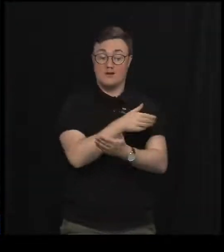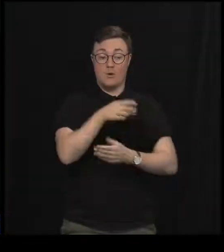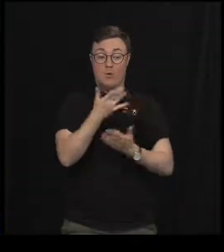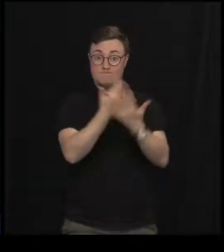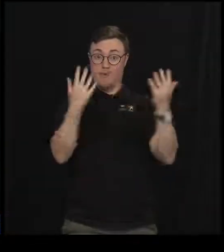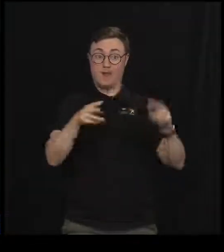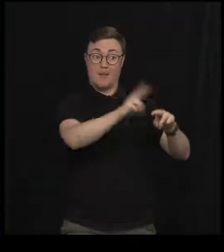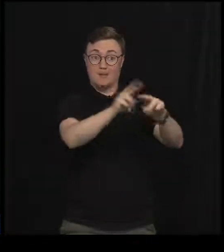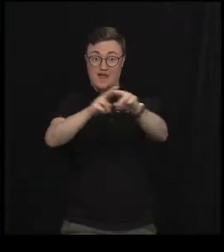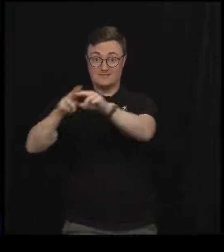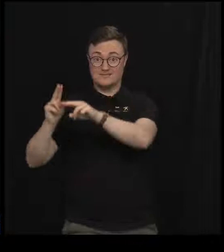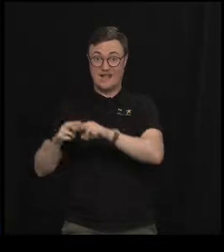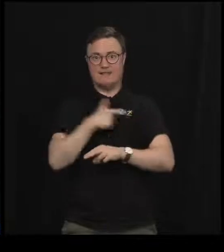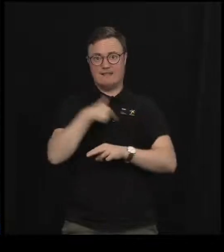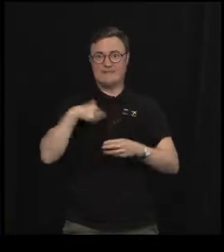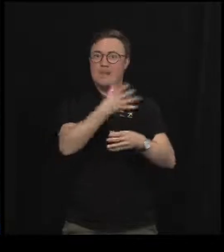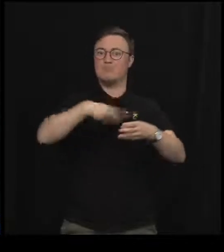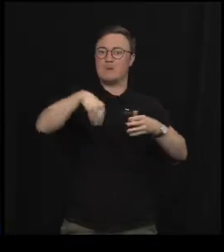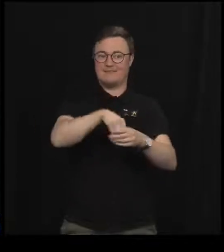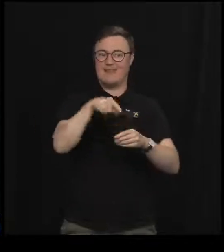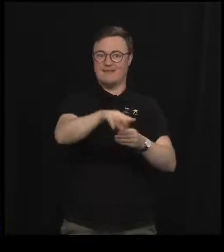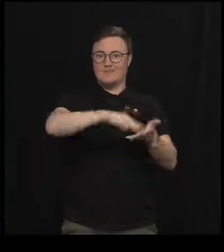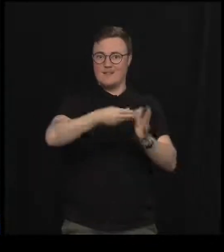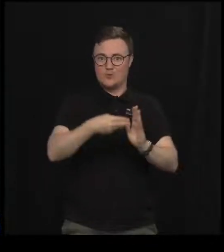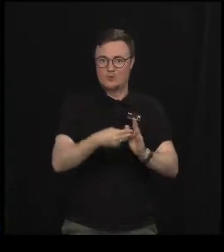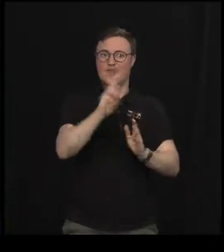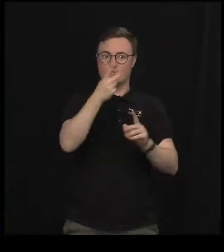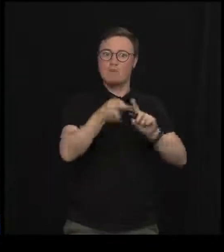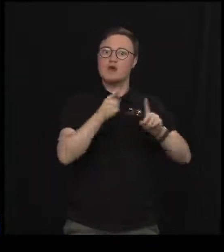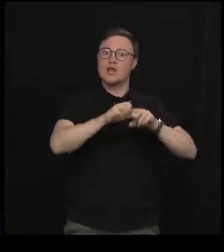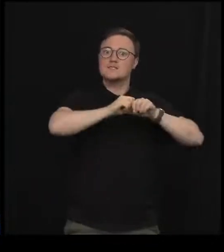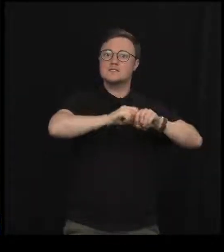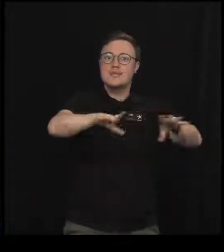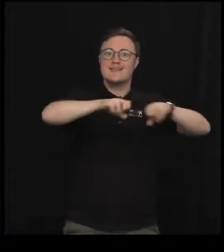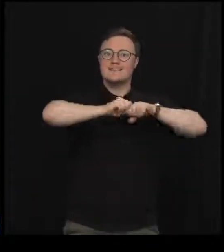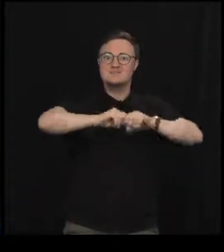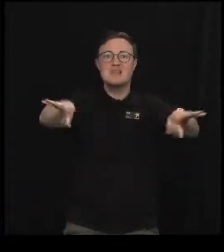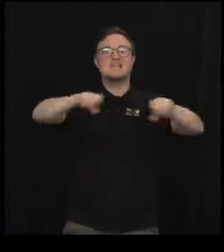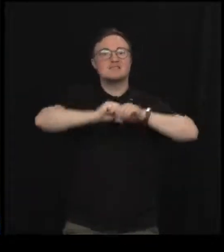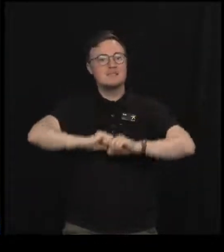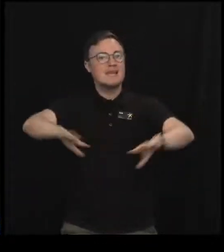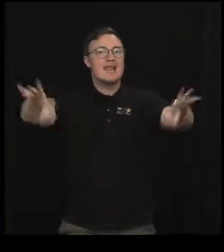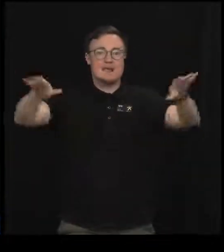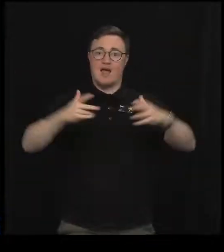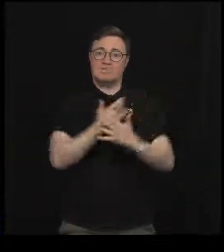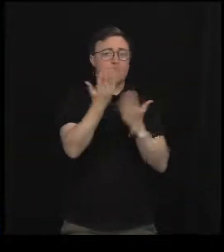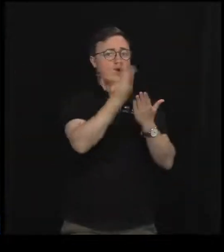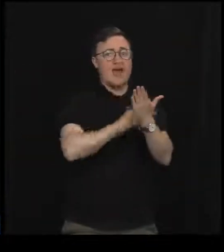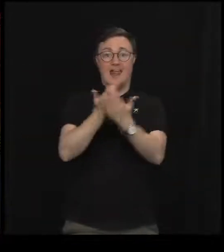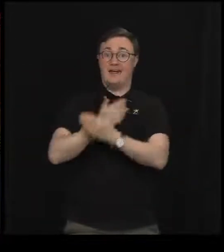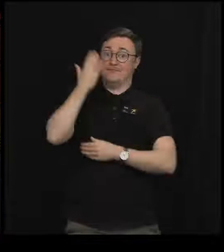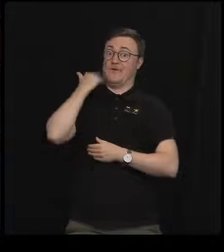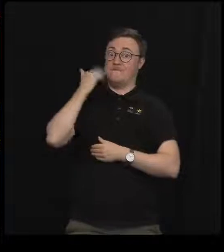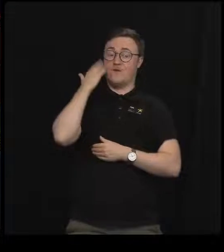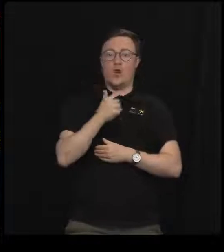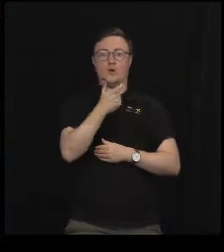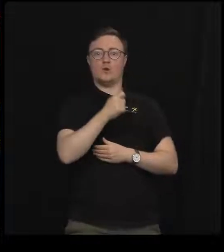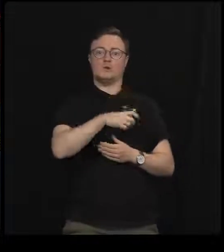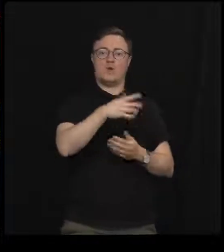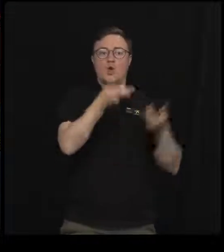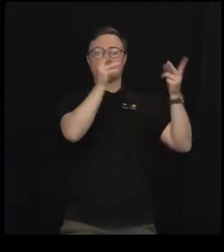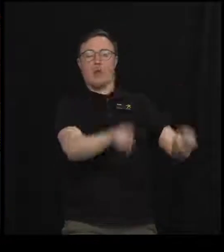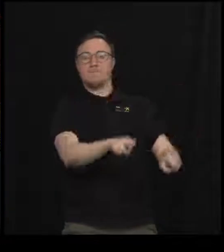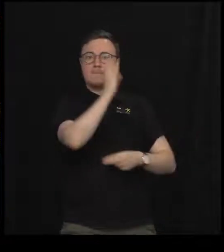actually now spreading from UNICEF office to office and to across many countries. So there is innovation